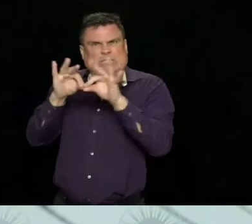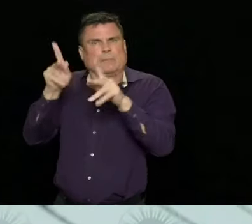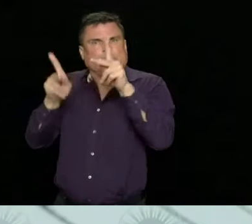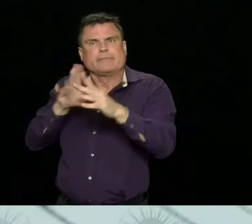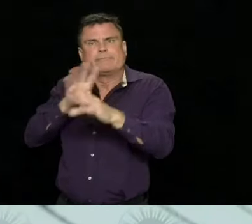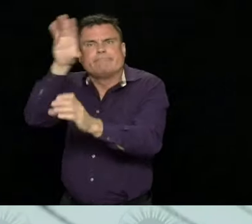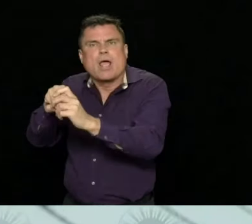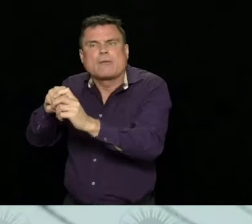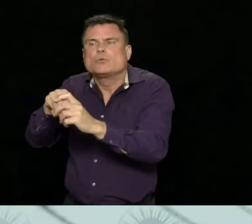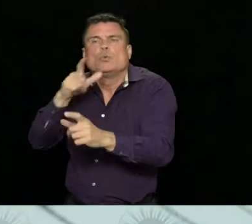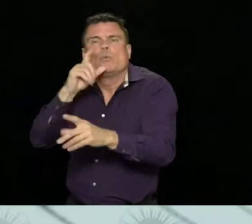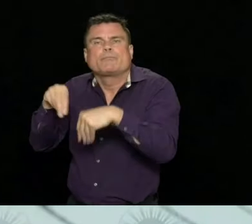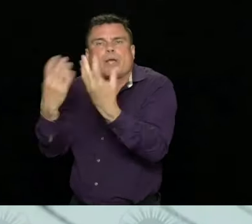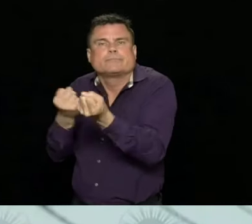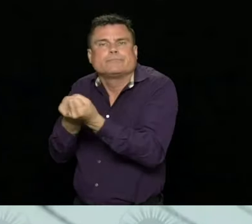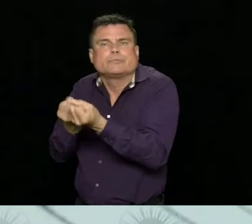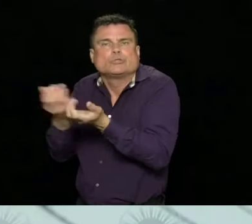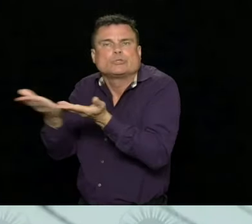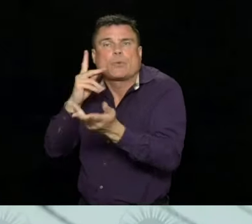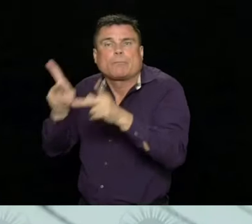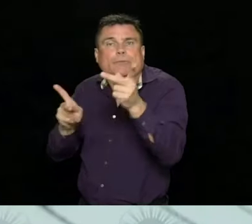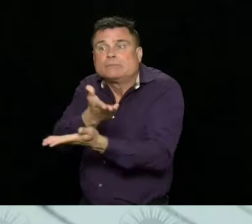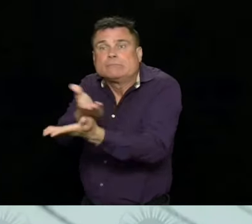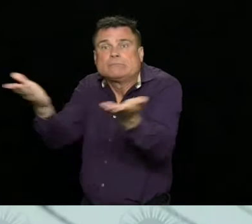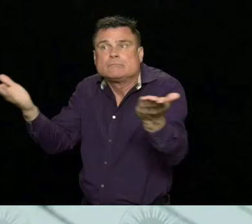in it. Right now, it is to